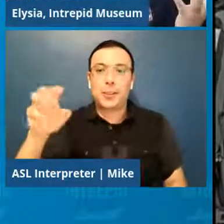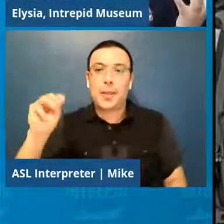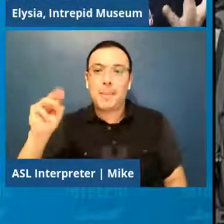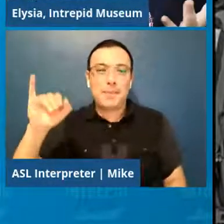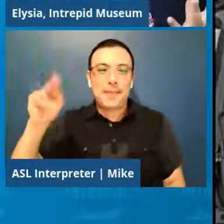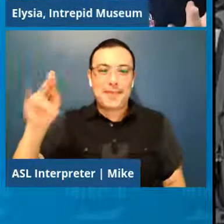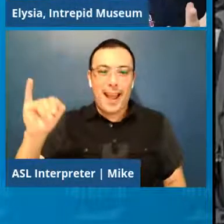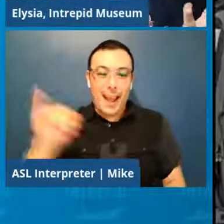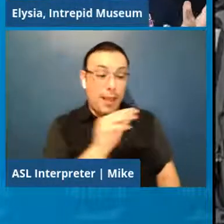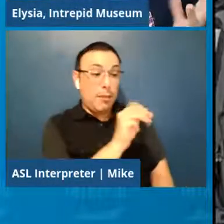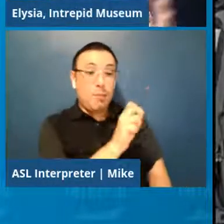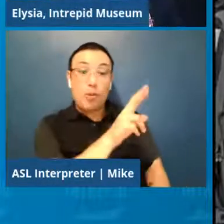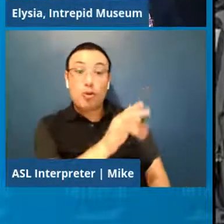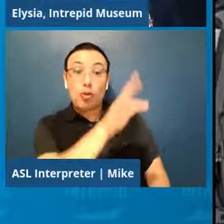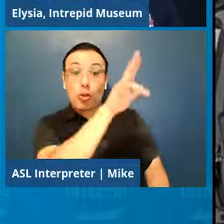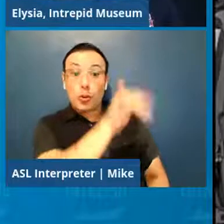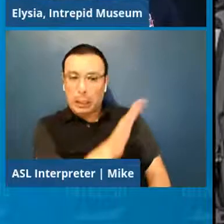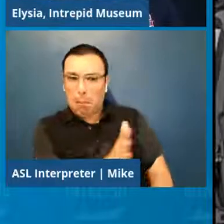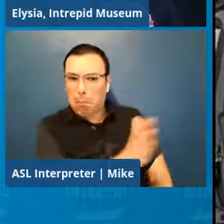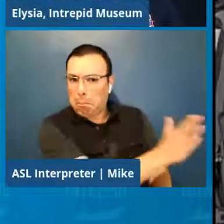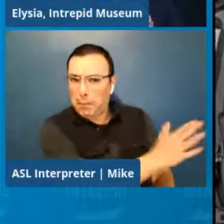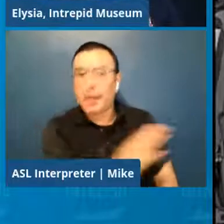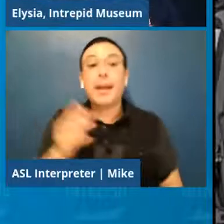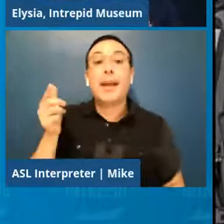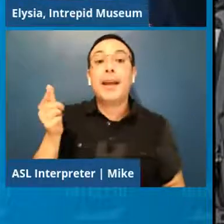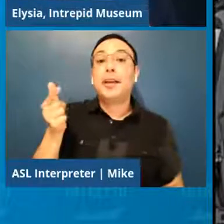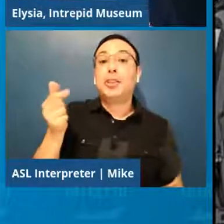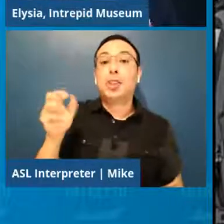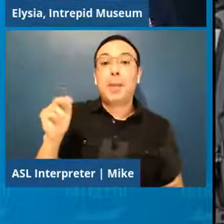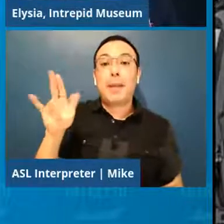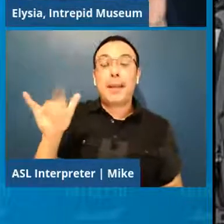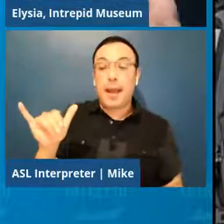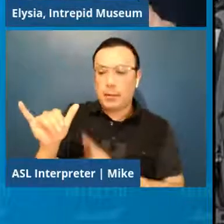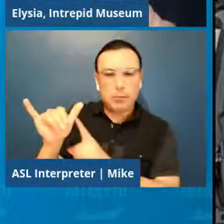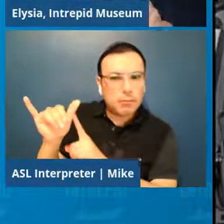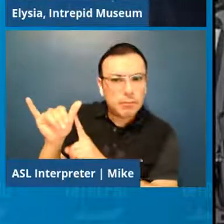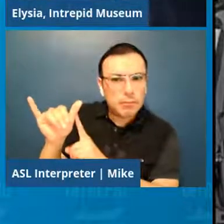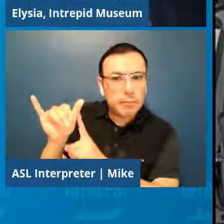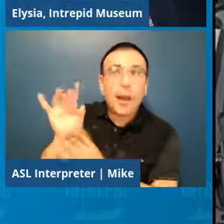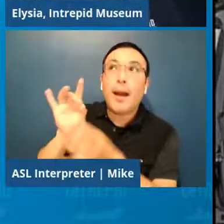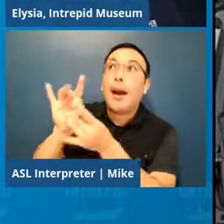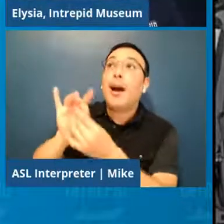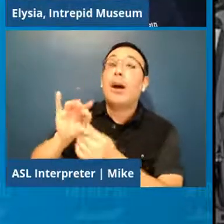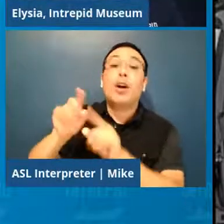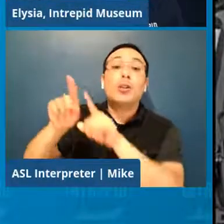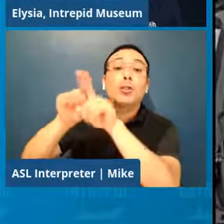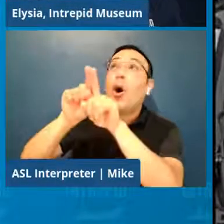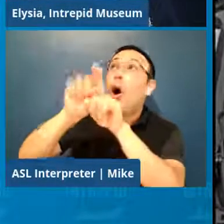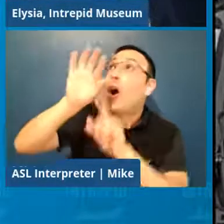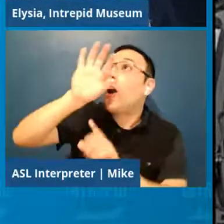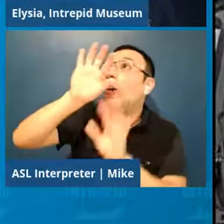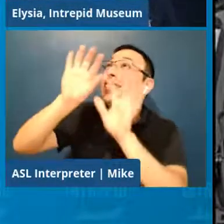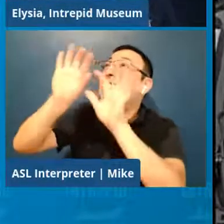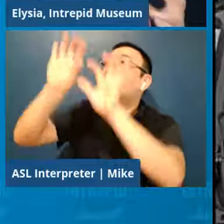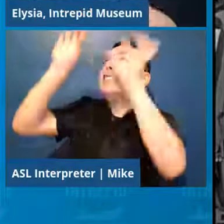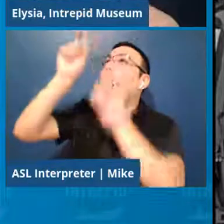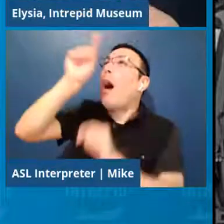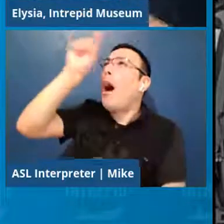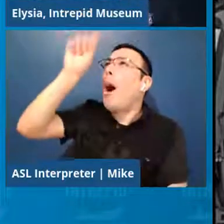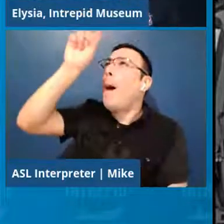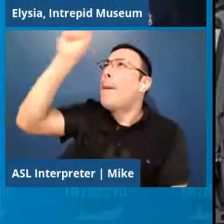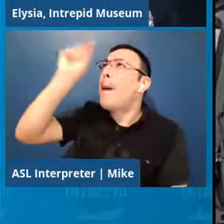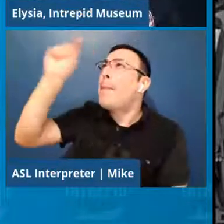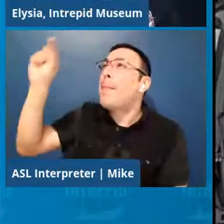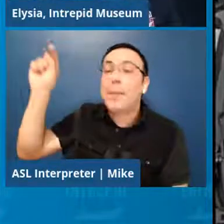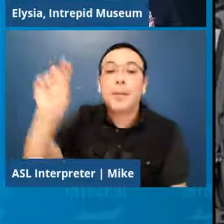twins, if you're familiar, because it was the first time that NASA sent two astronauts up into space together inside